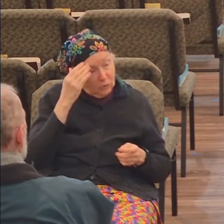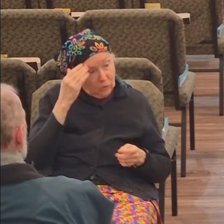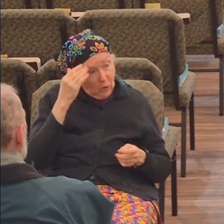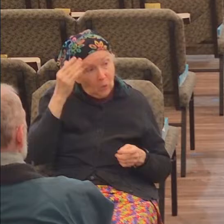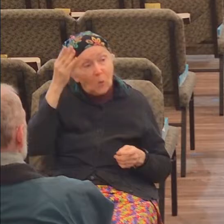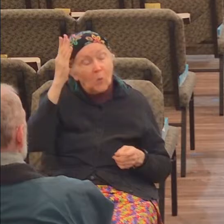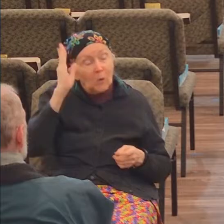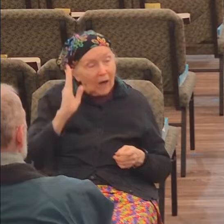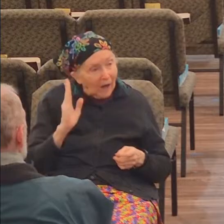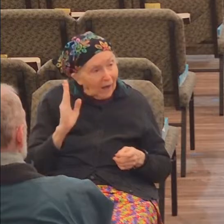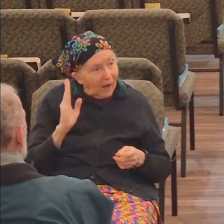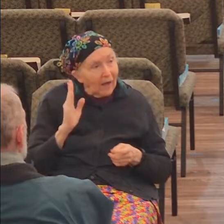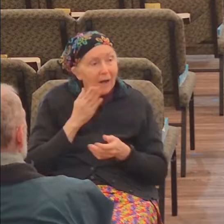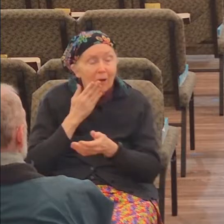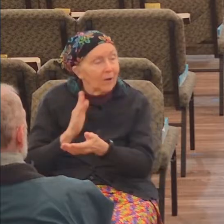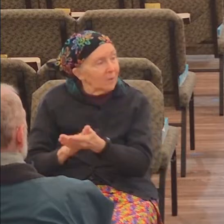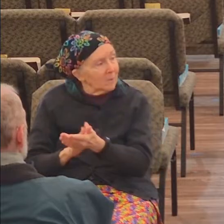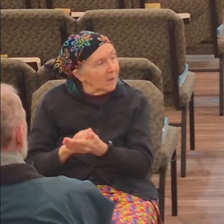Right. Yeah.